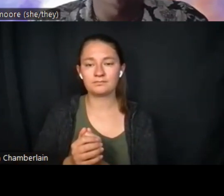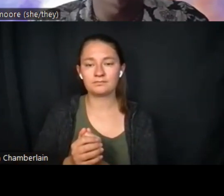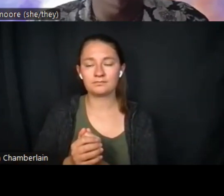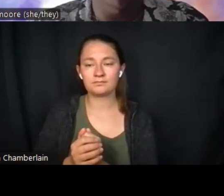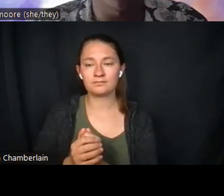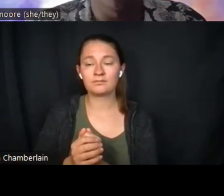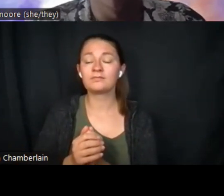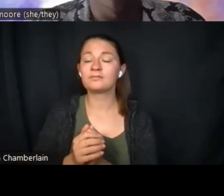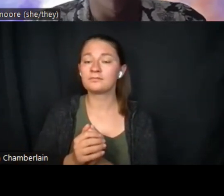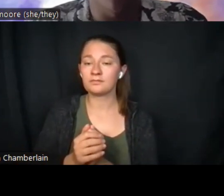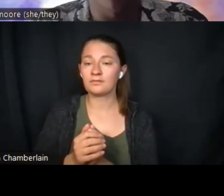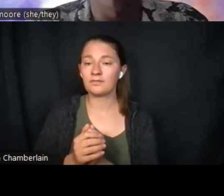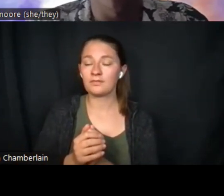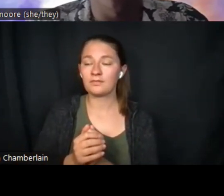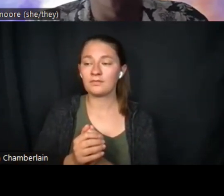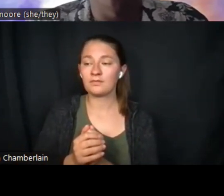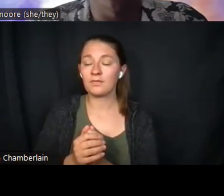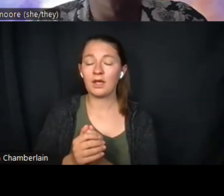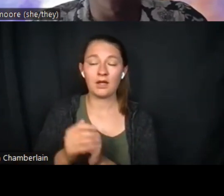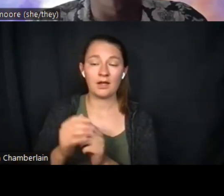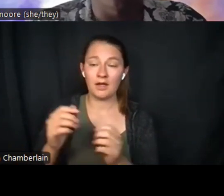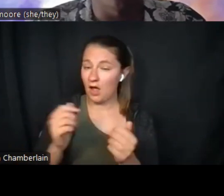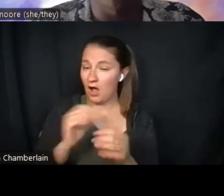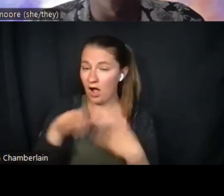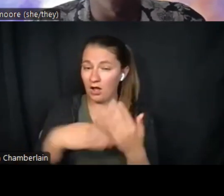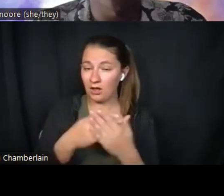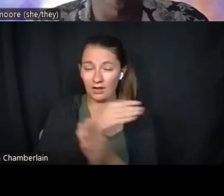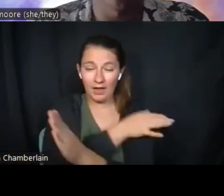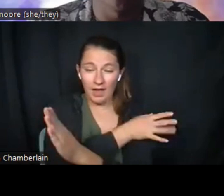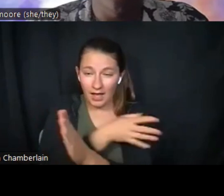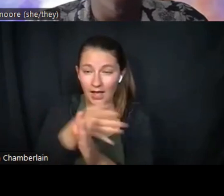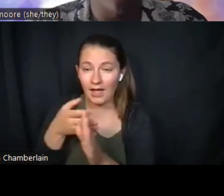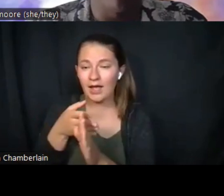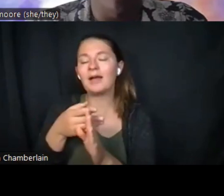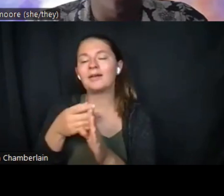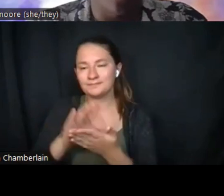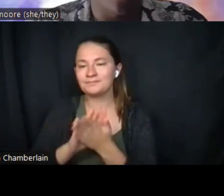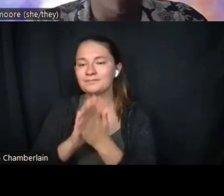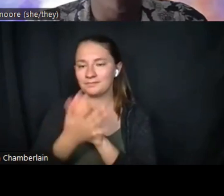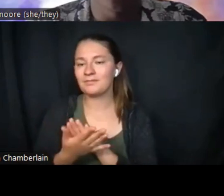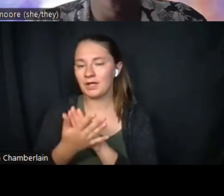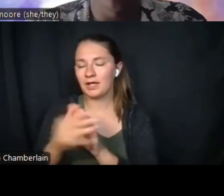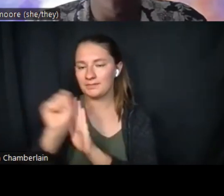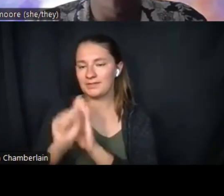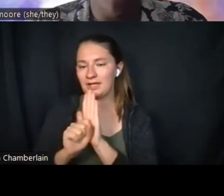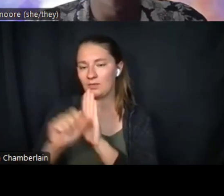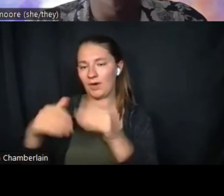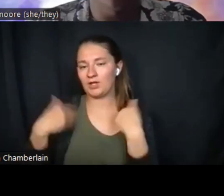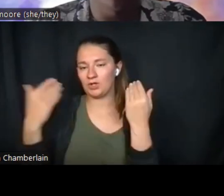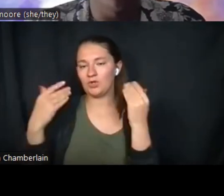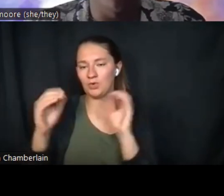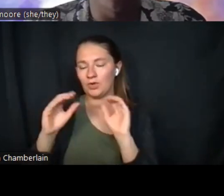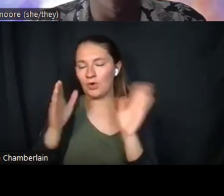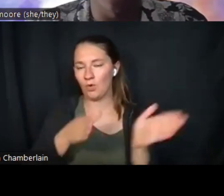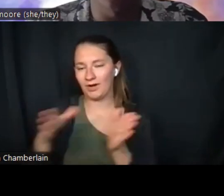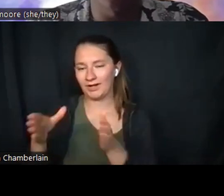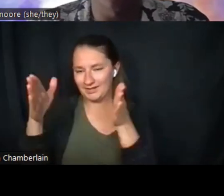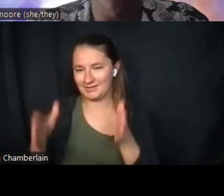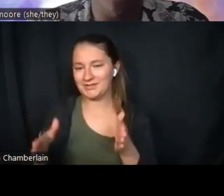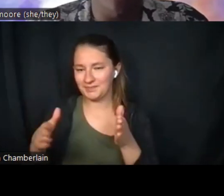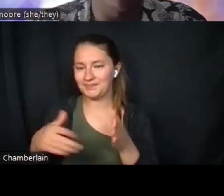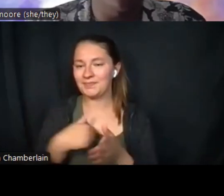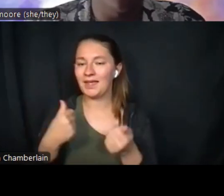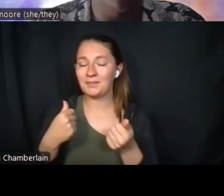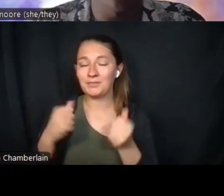my current position of statewide youth organizer, where I am doing my best to organize